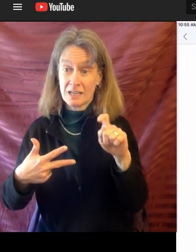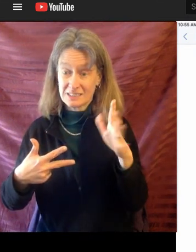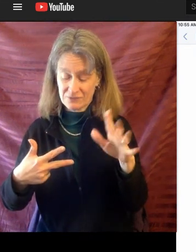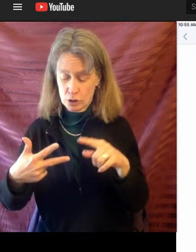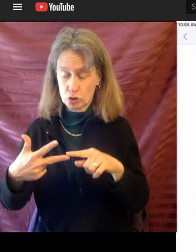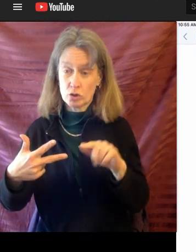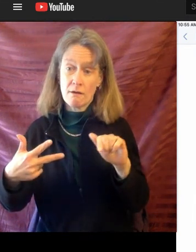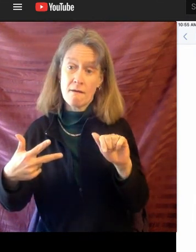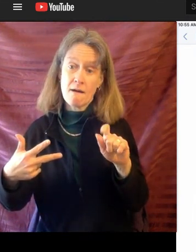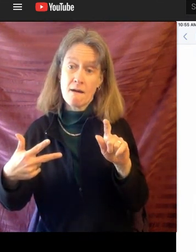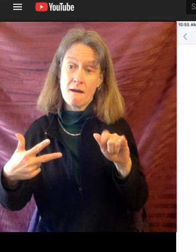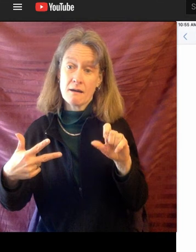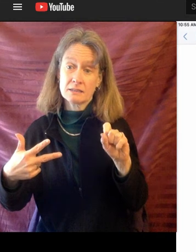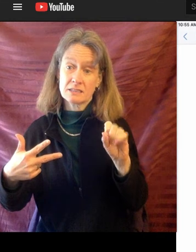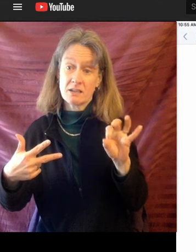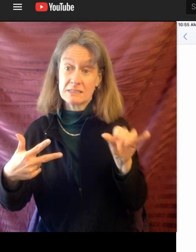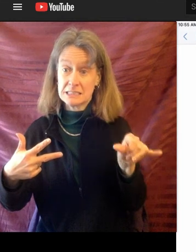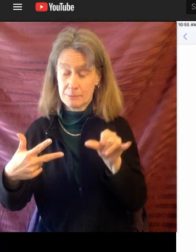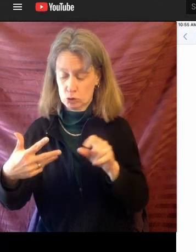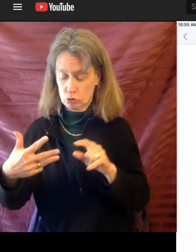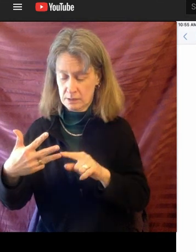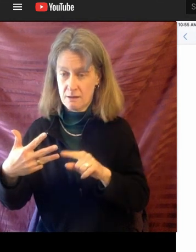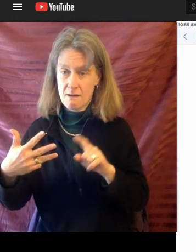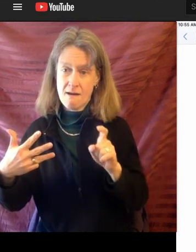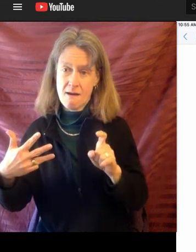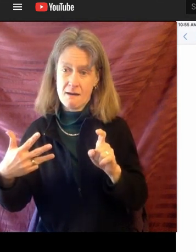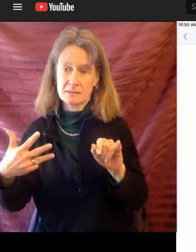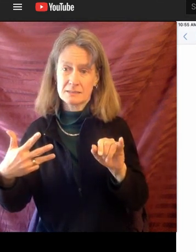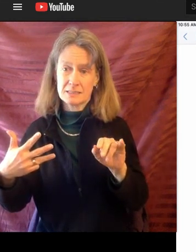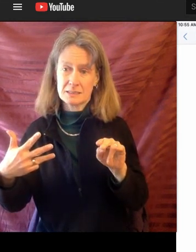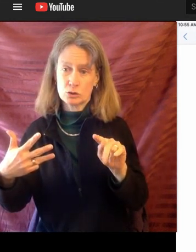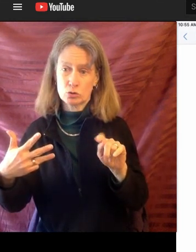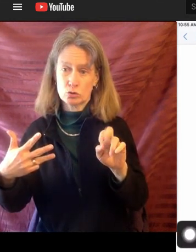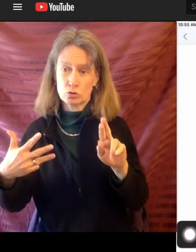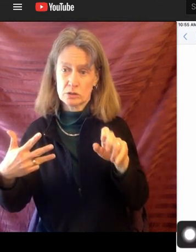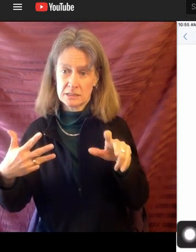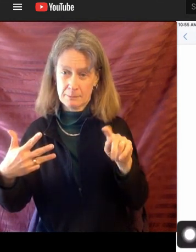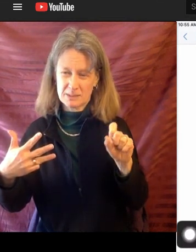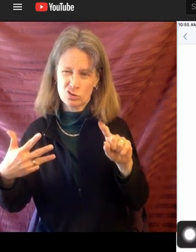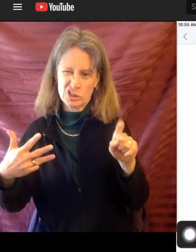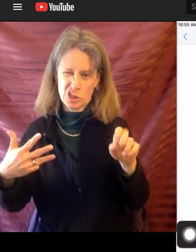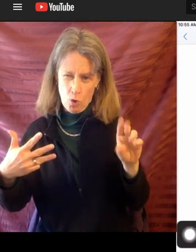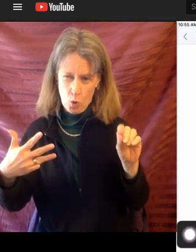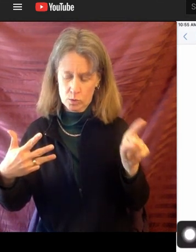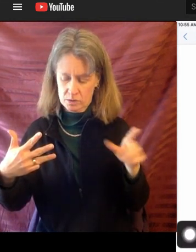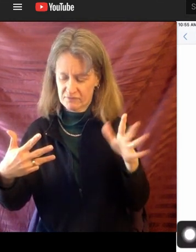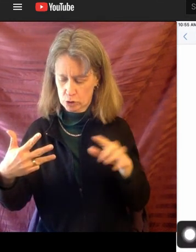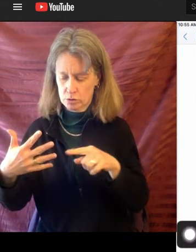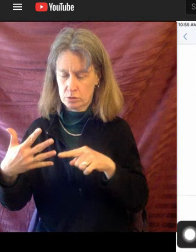of symmetry, my x-intercepts or zeros, and my y-intercept.